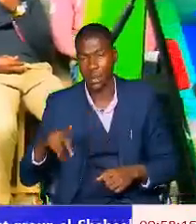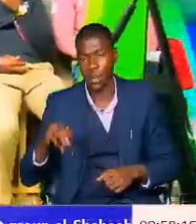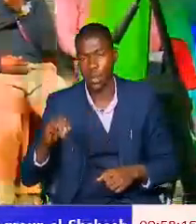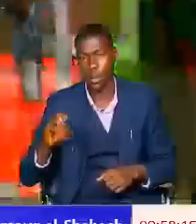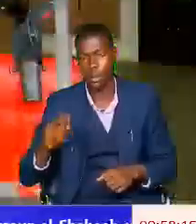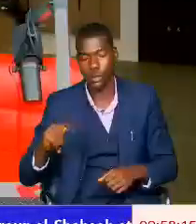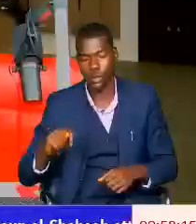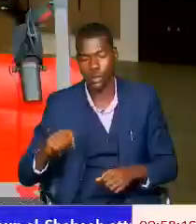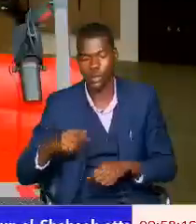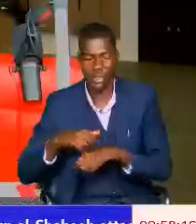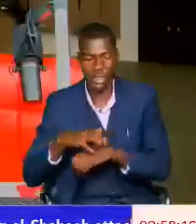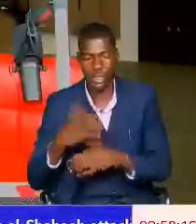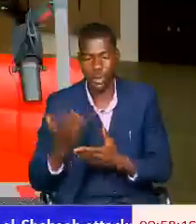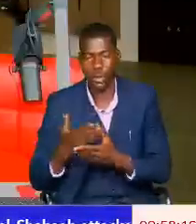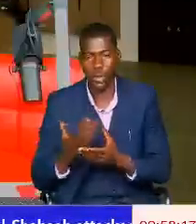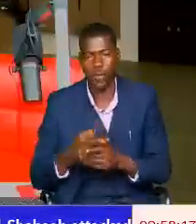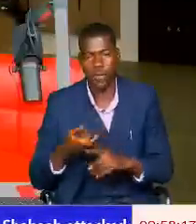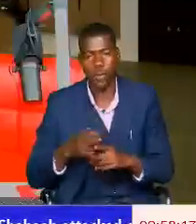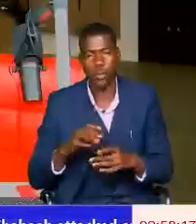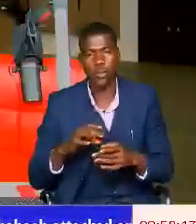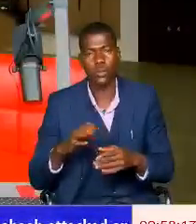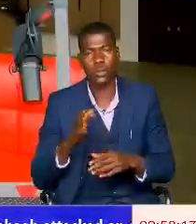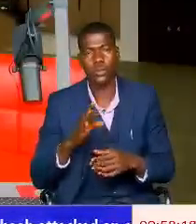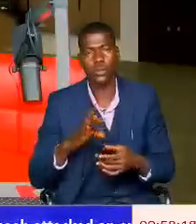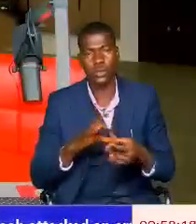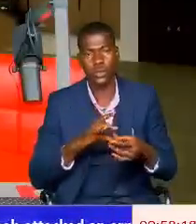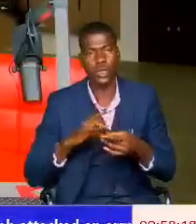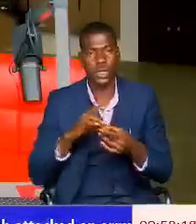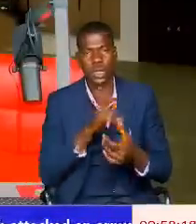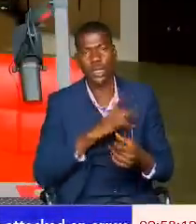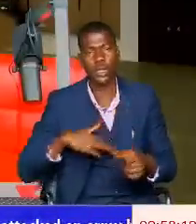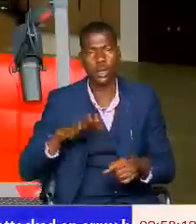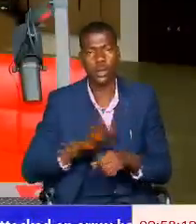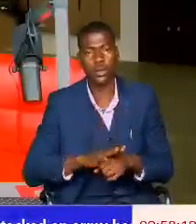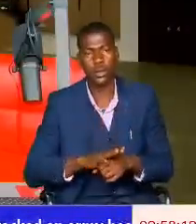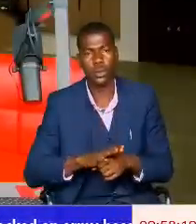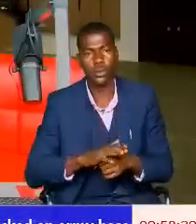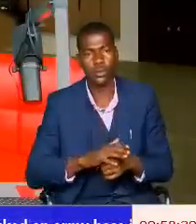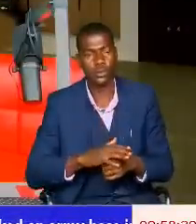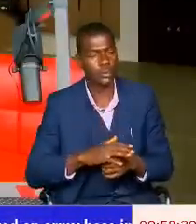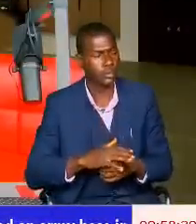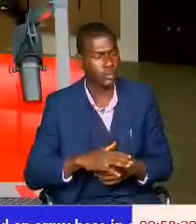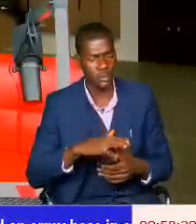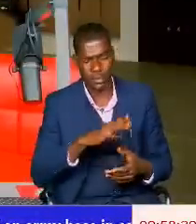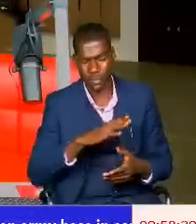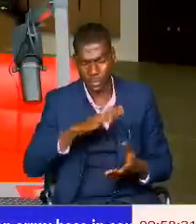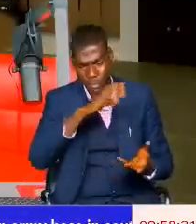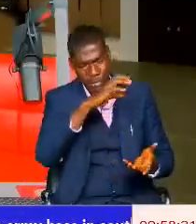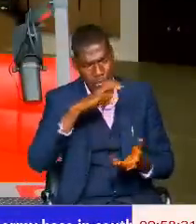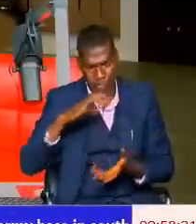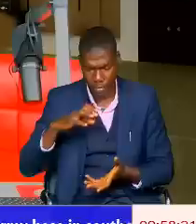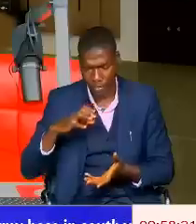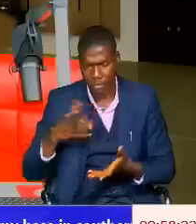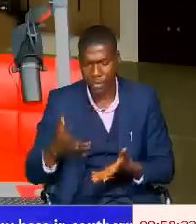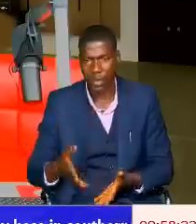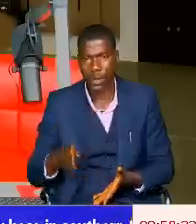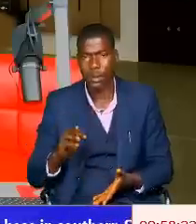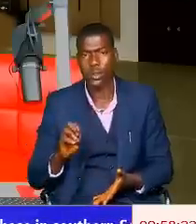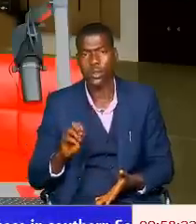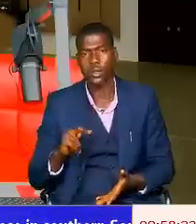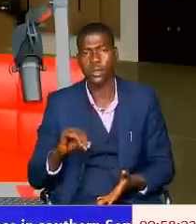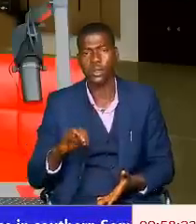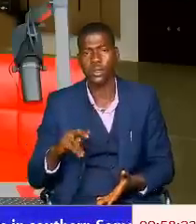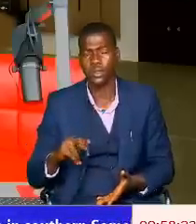related and urgent documents from UK to Nigeria. It arrived in Benin and was with NIPOST for weeks without NIPOST making any attempt to